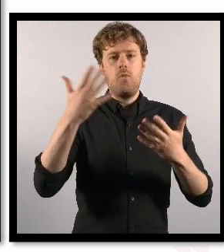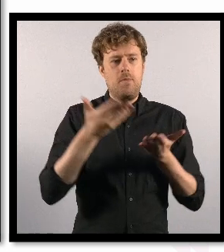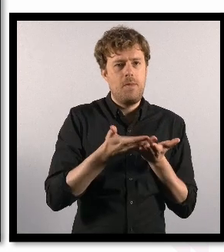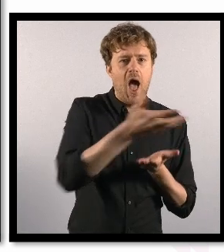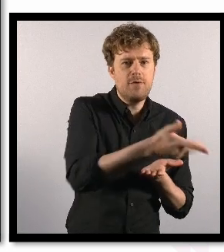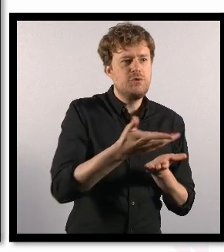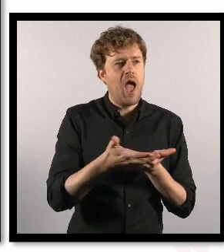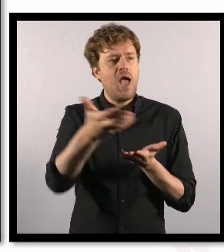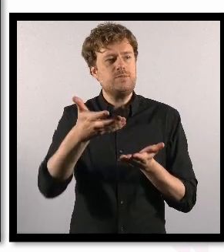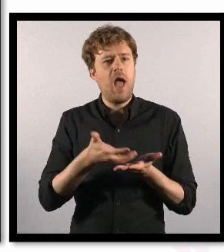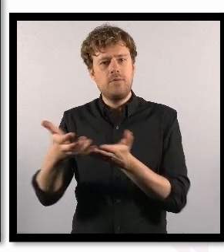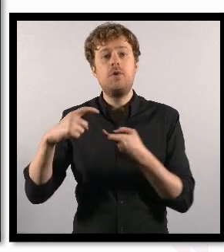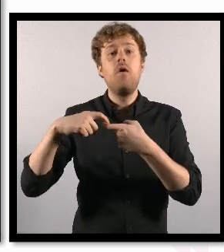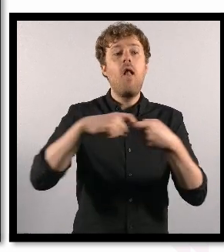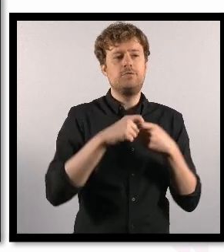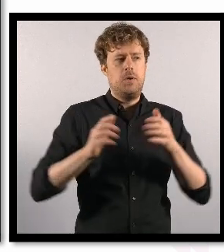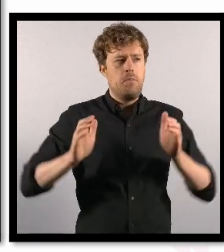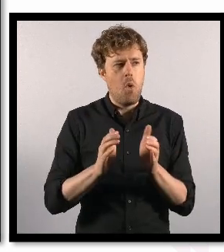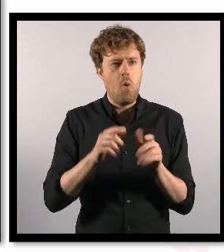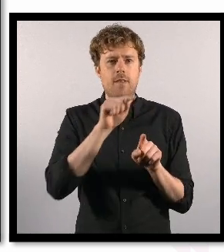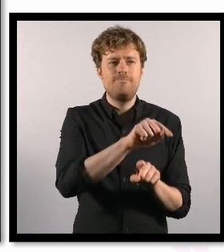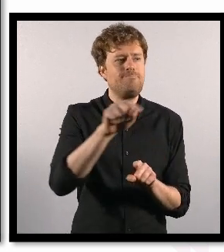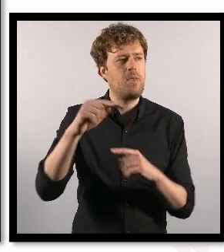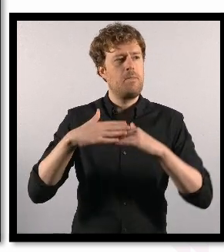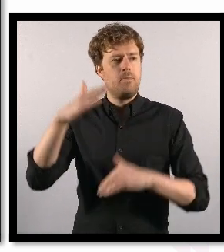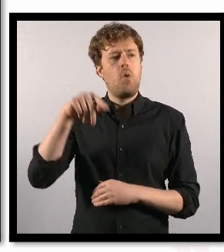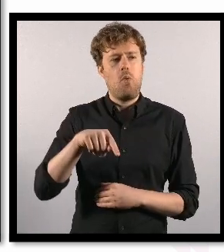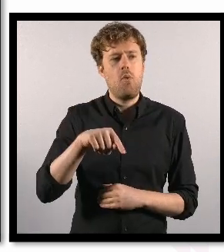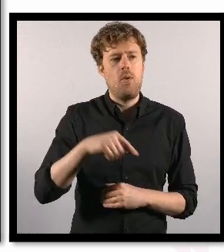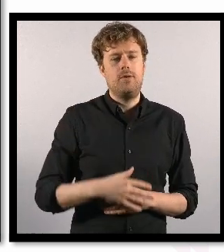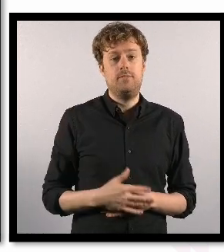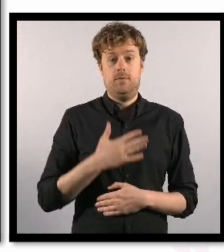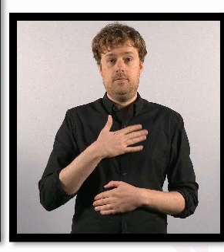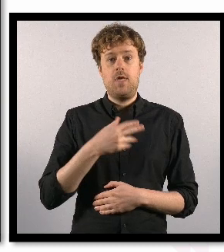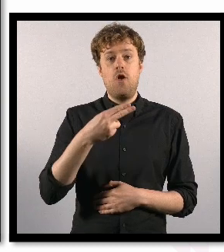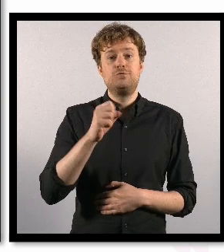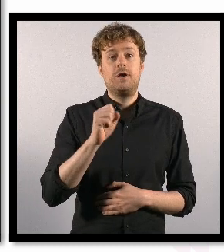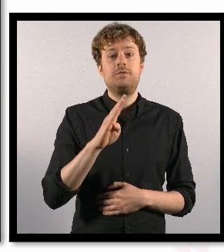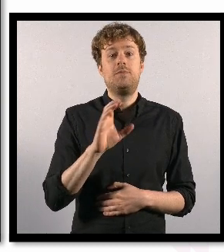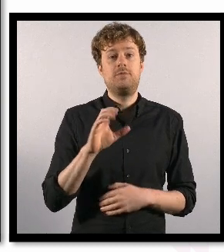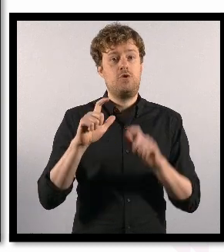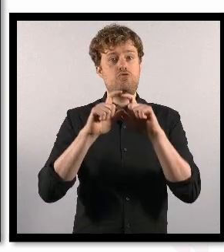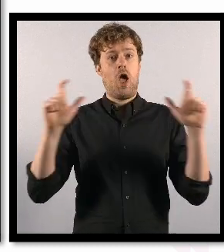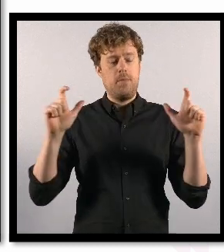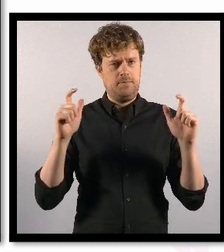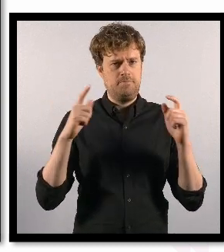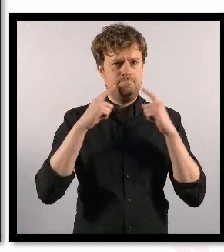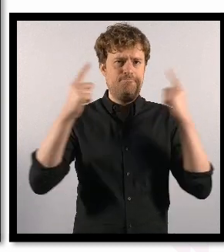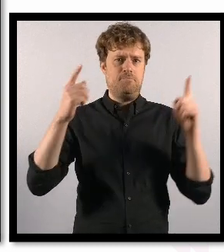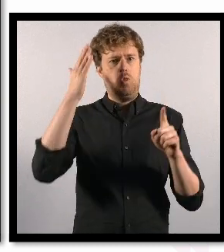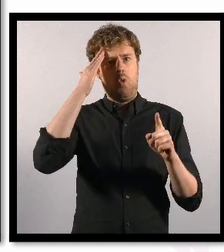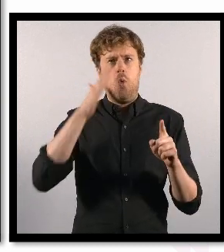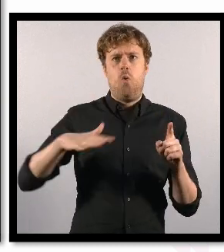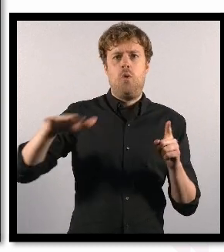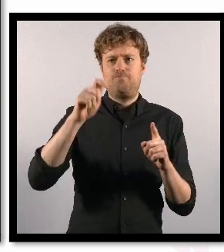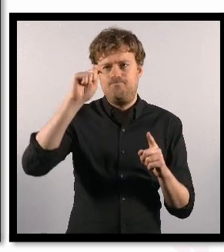across our workloads that we support, a more centralized model still makes sense for us. Our product roadmap is ambitious, and it